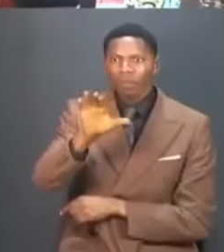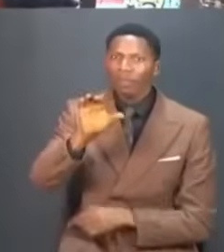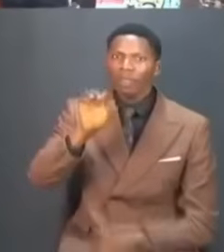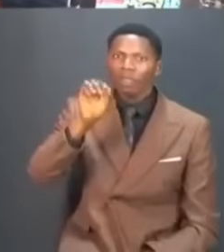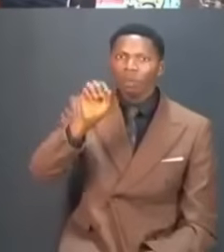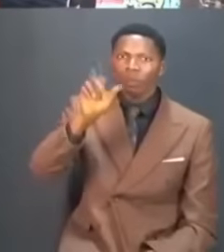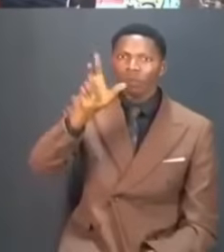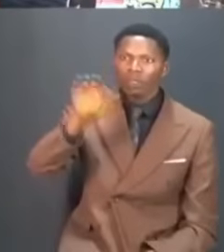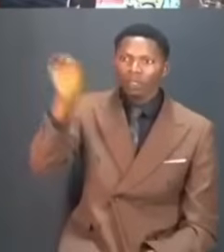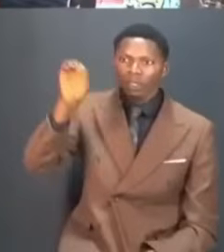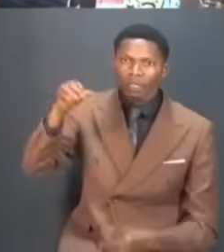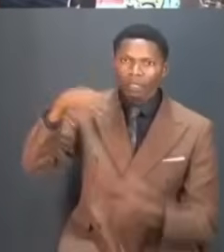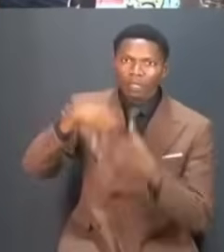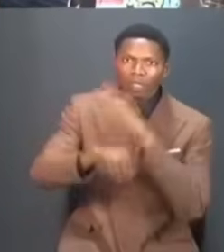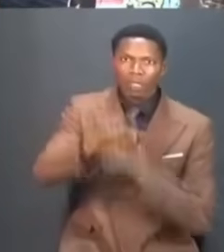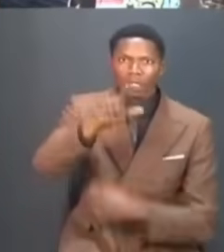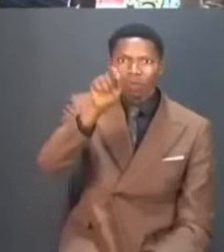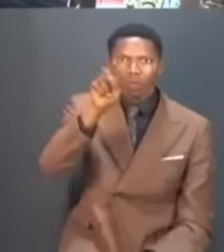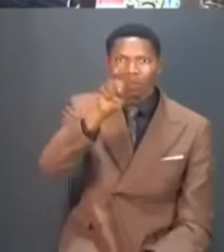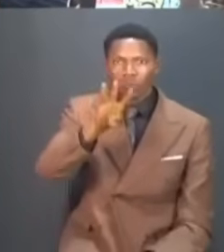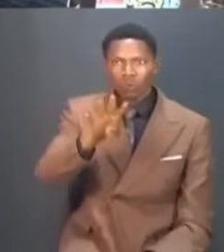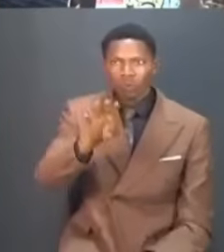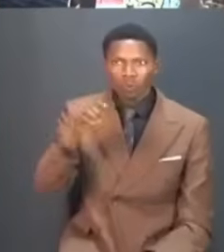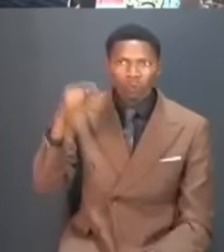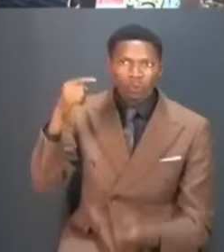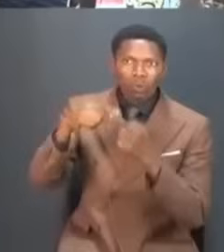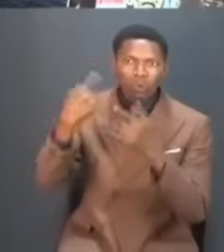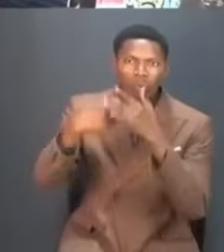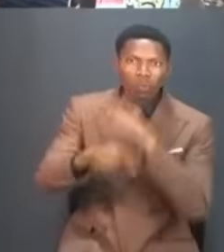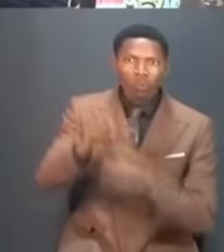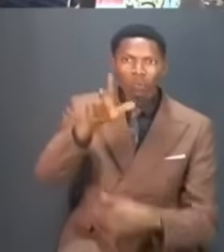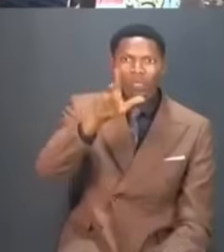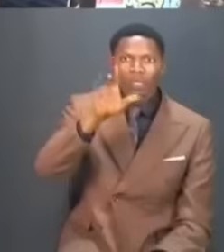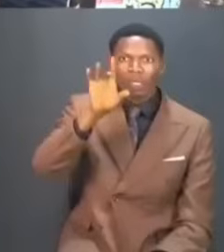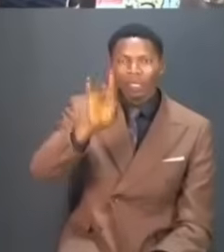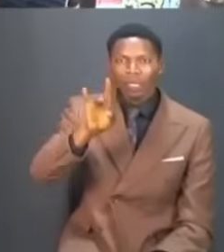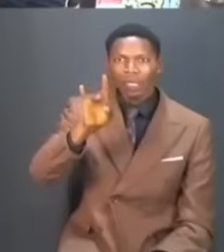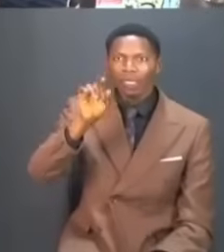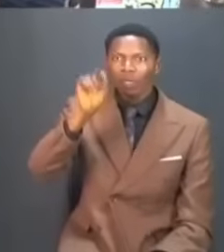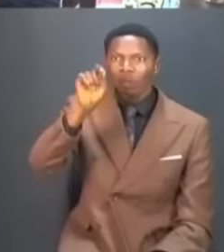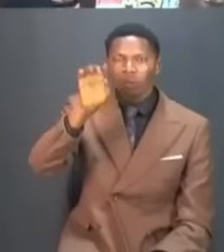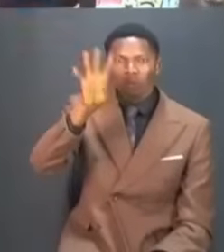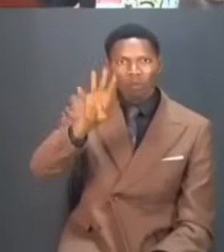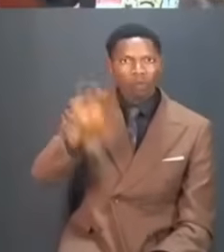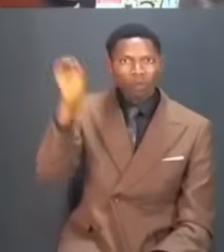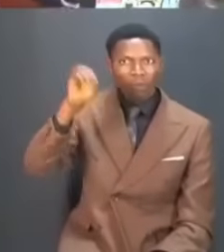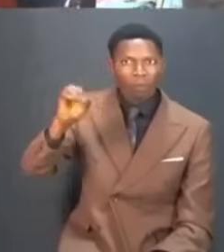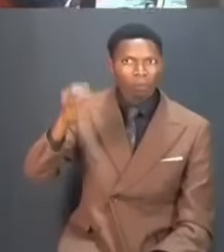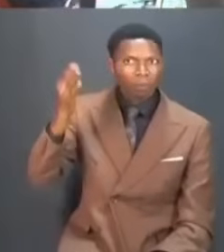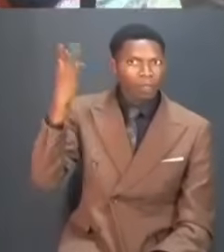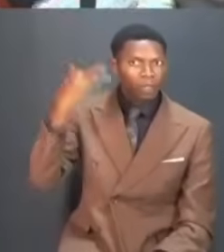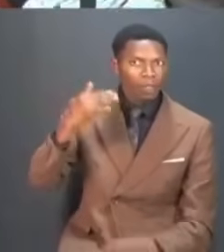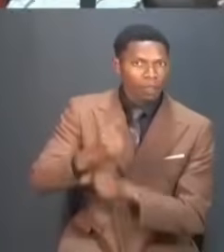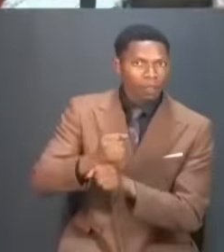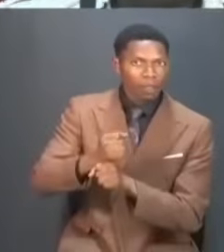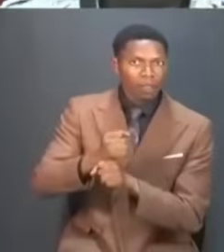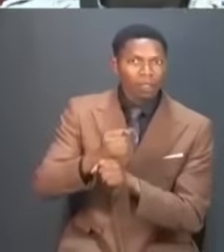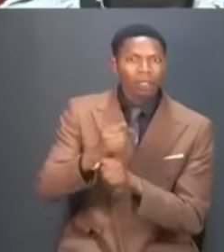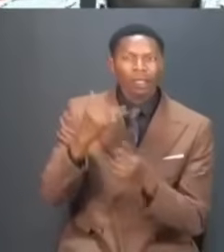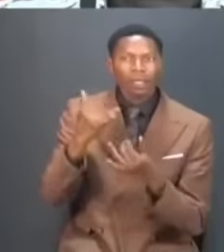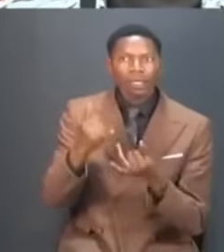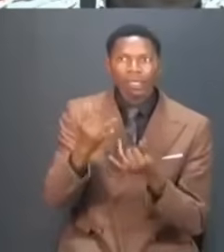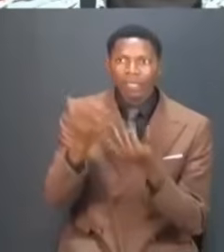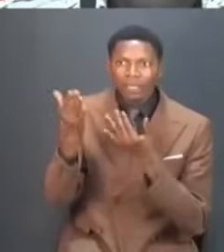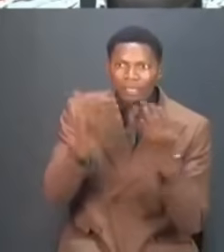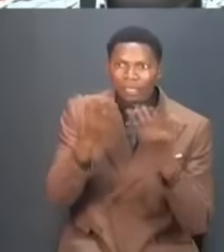35.3% in 2024 to 38.1% last year. And the service has actually